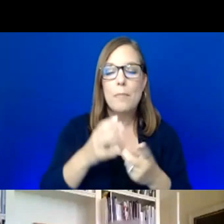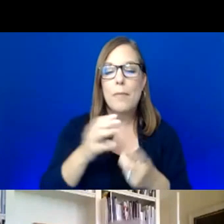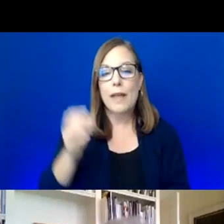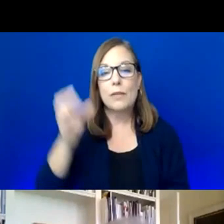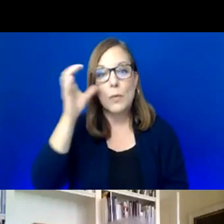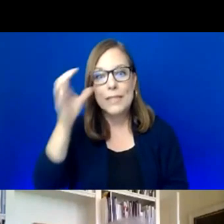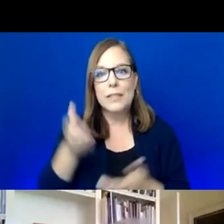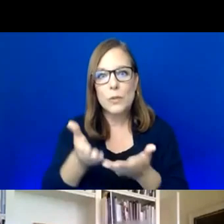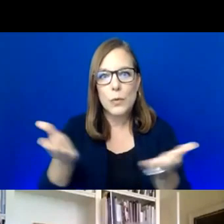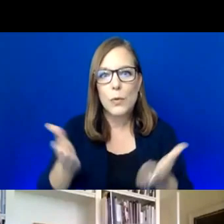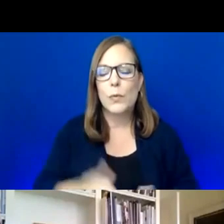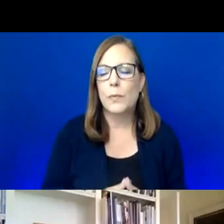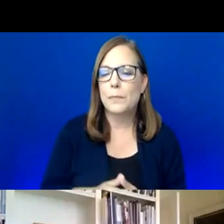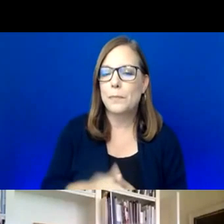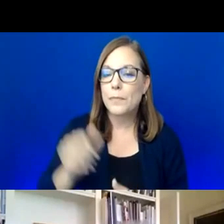Annie.